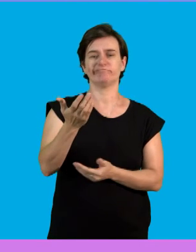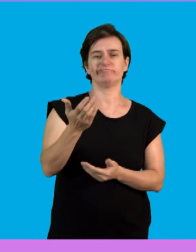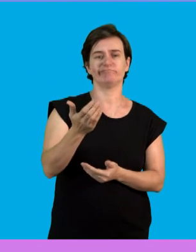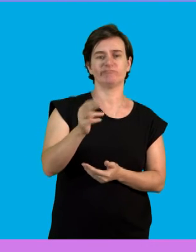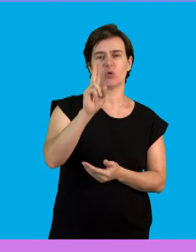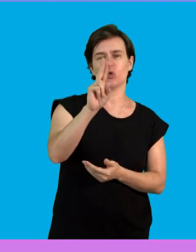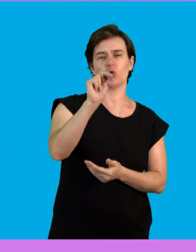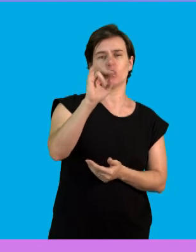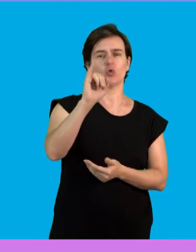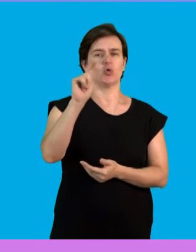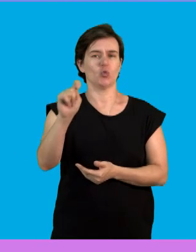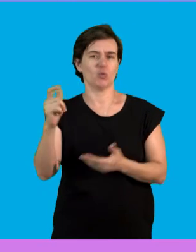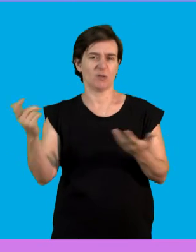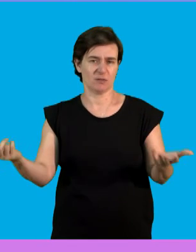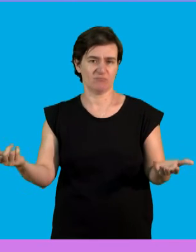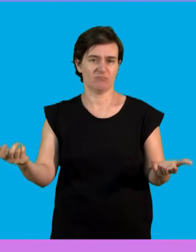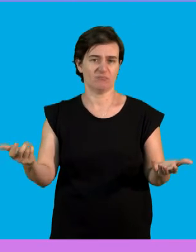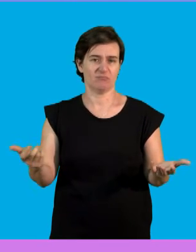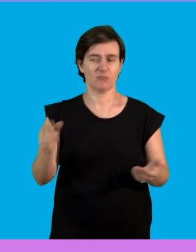use the word unit